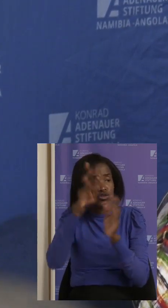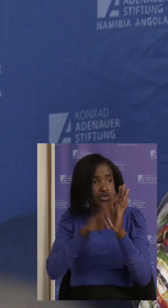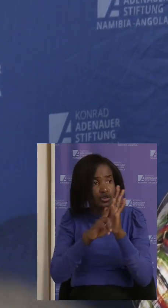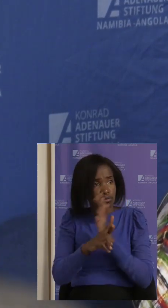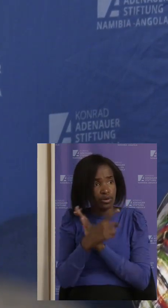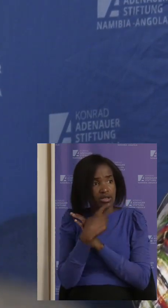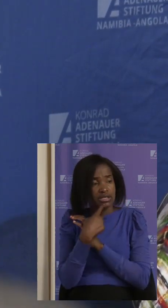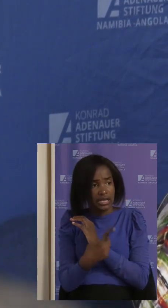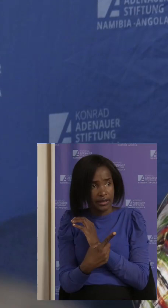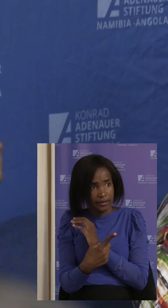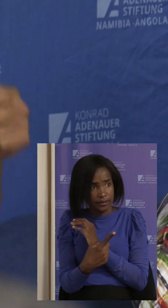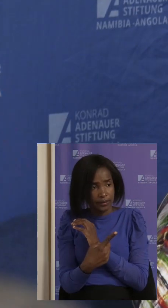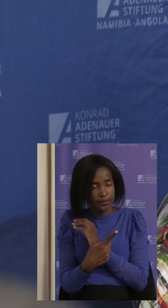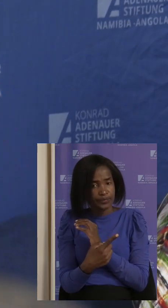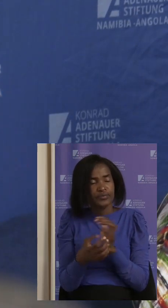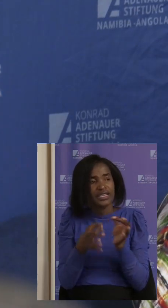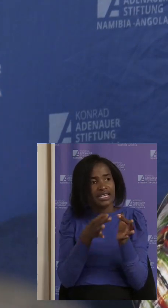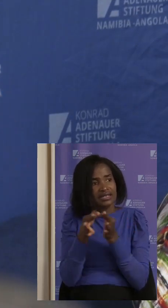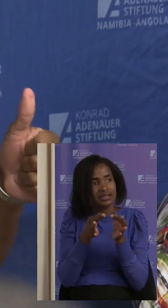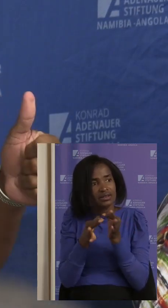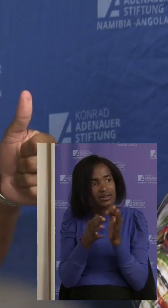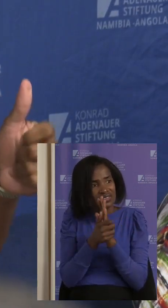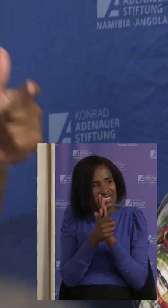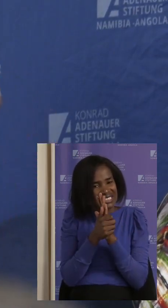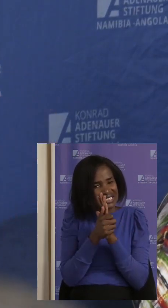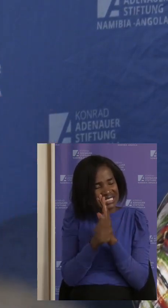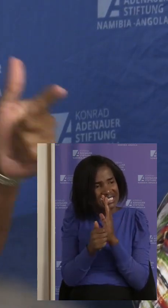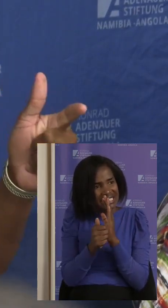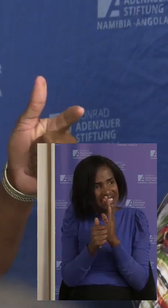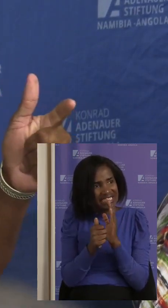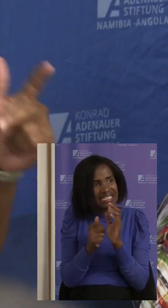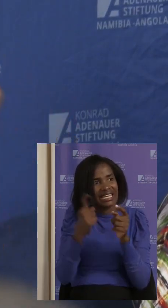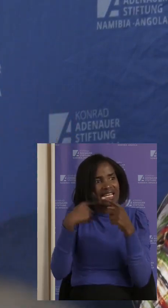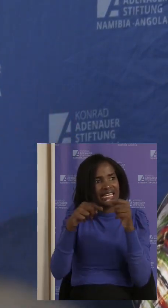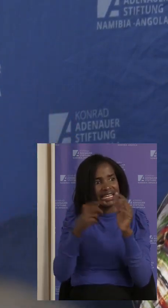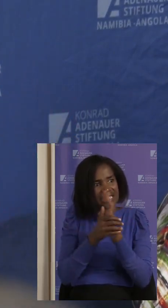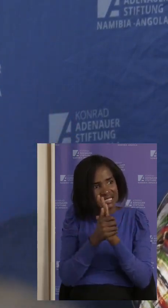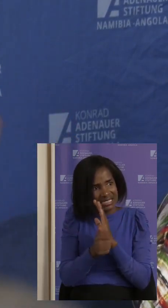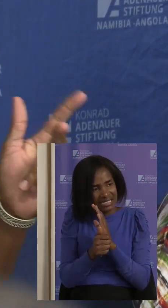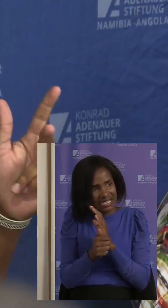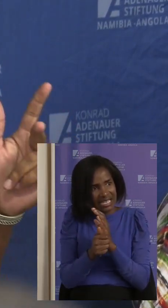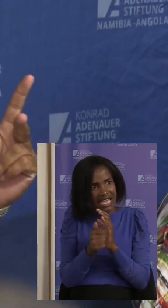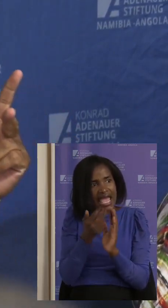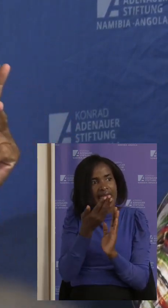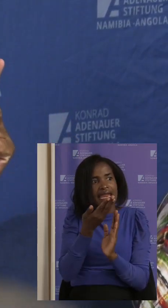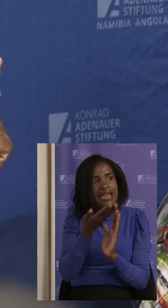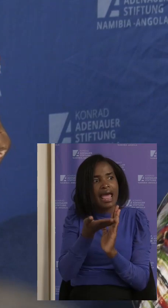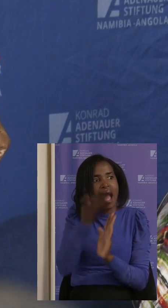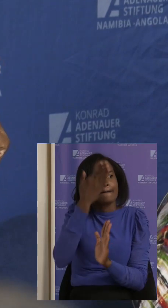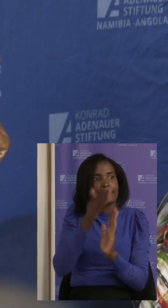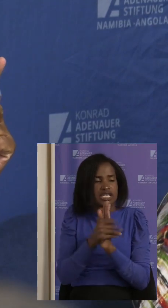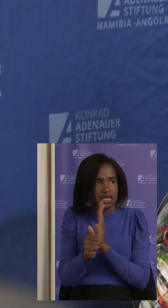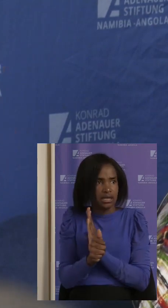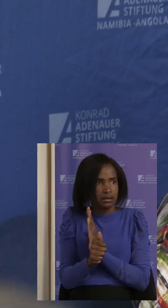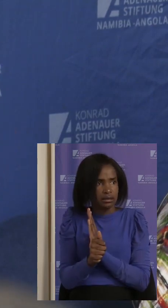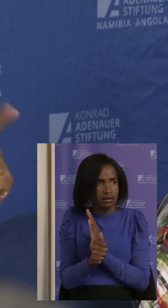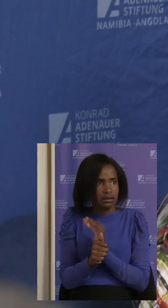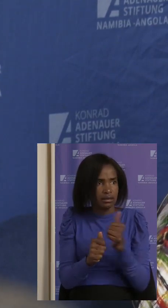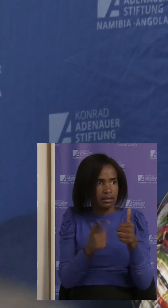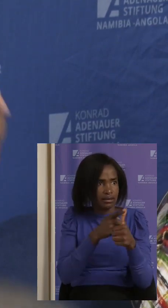which emphasize on the issues of skilling, reskilling, and upskilling. And